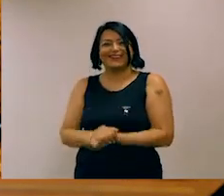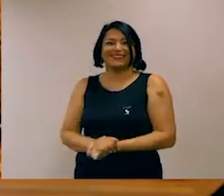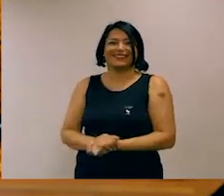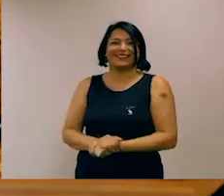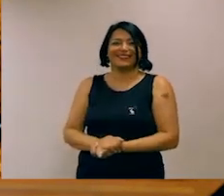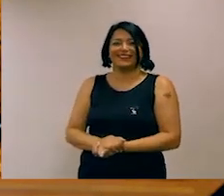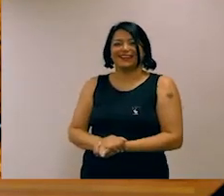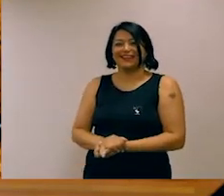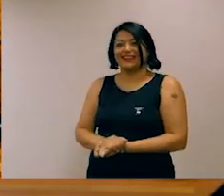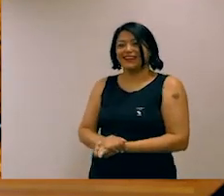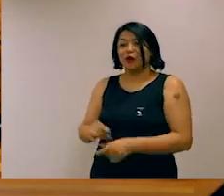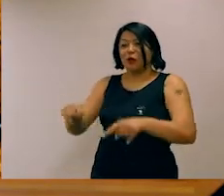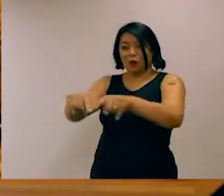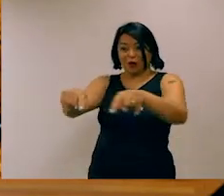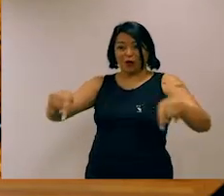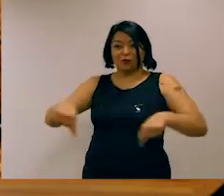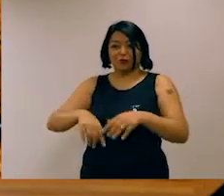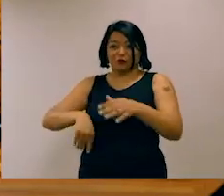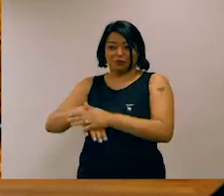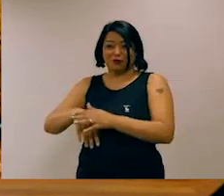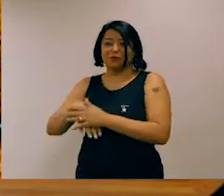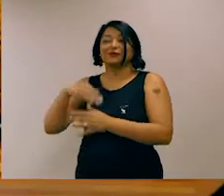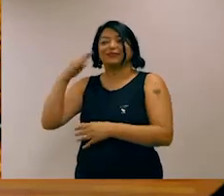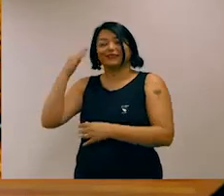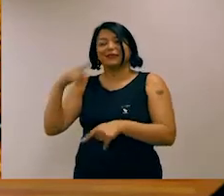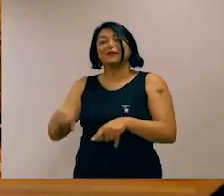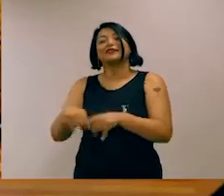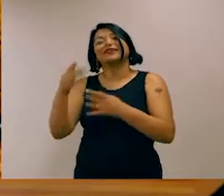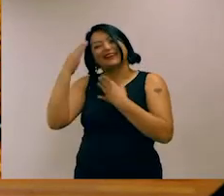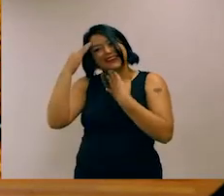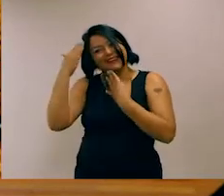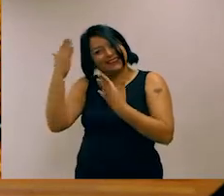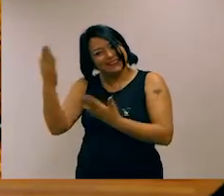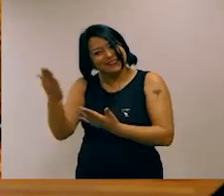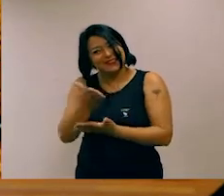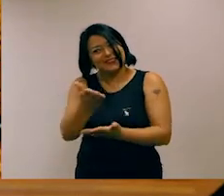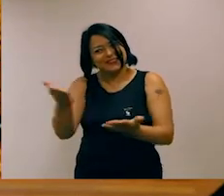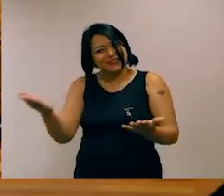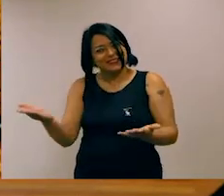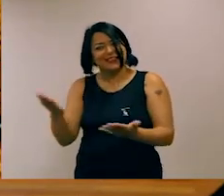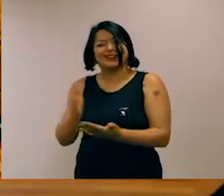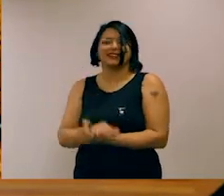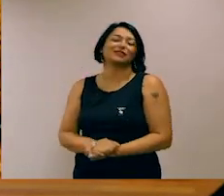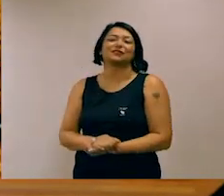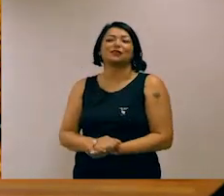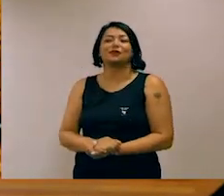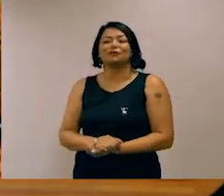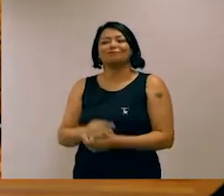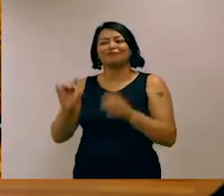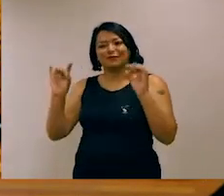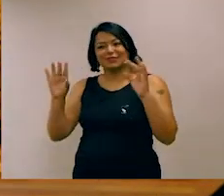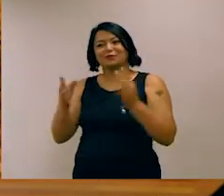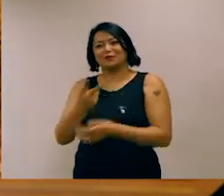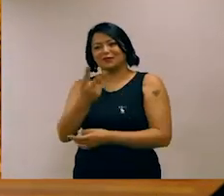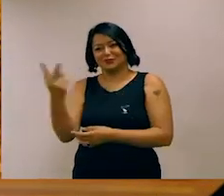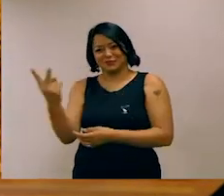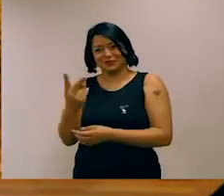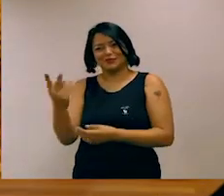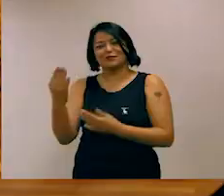I'd like to thank you very much. Obrigado a todos vocês. I will appreciate that. Thank you. Thank you. Thank you very